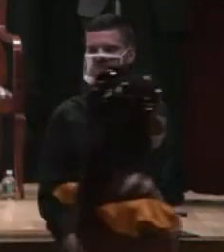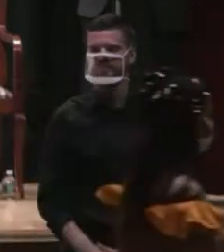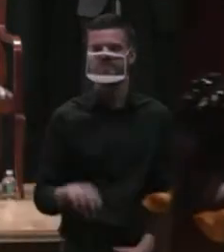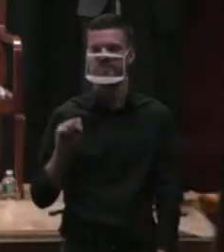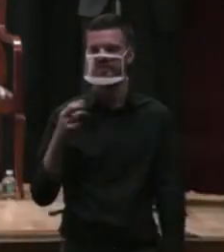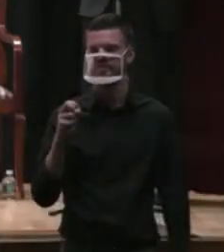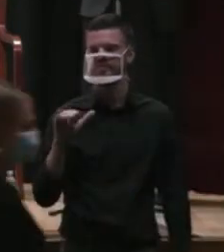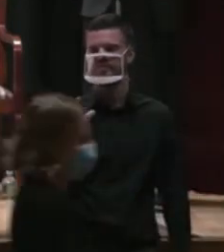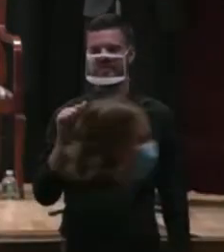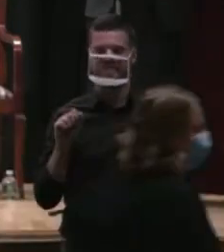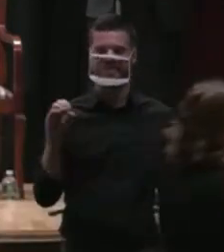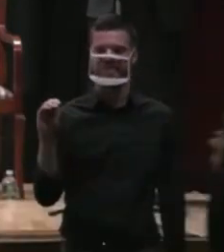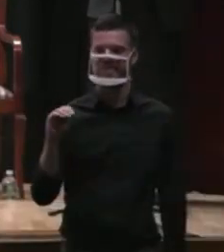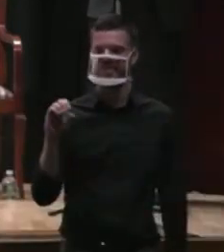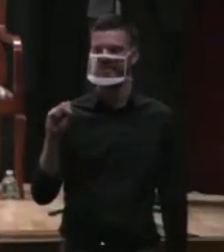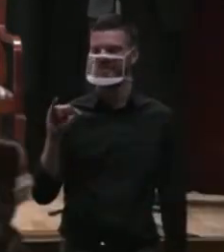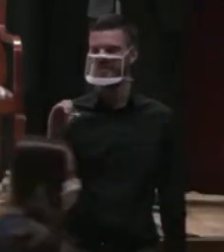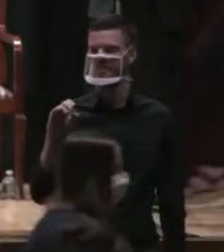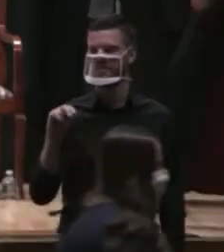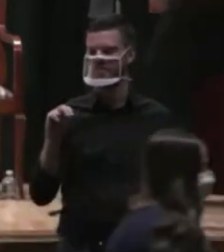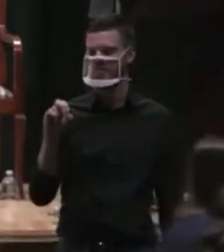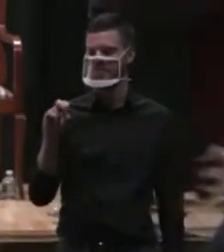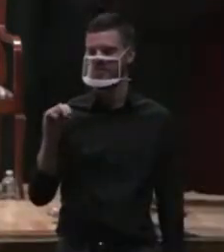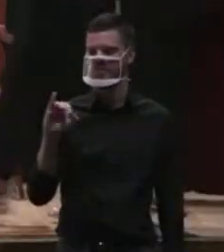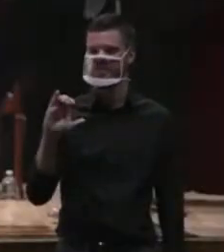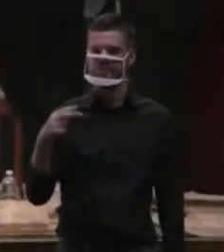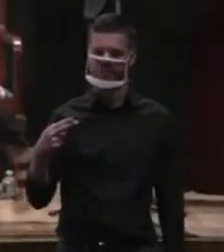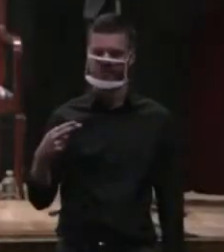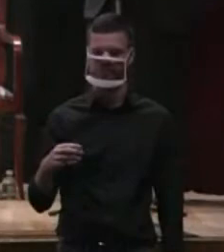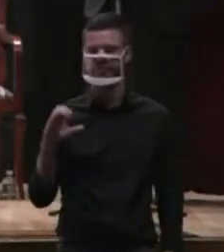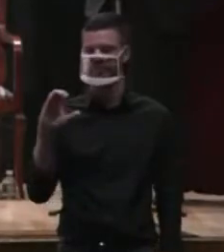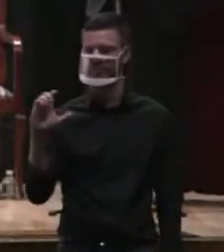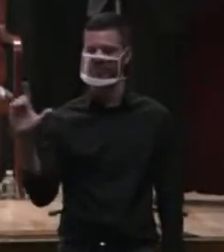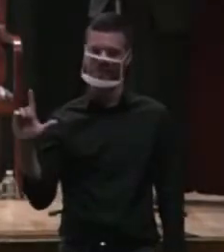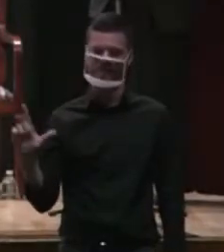Shayla Ann Simonich, cum laude.